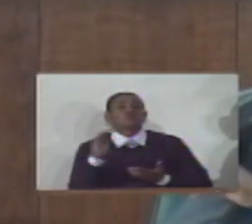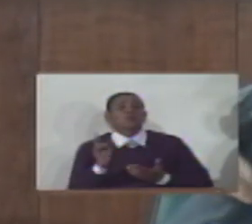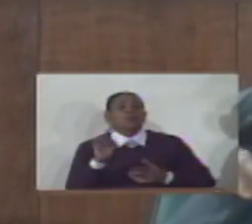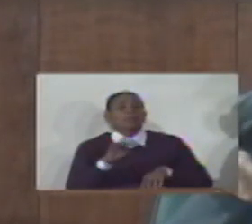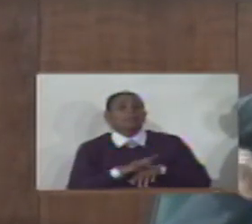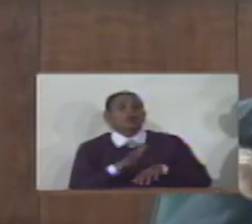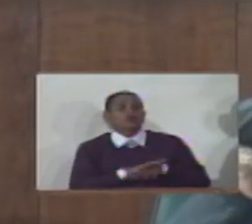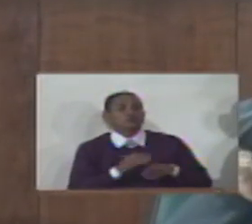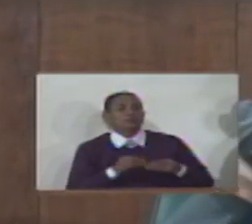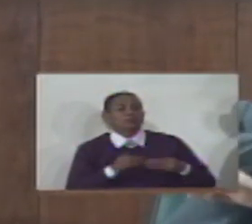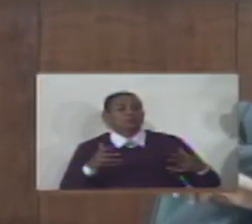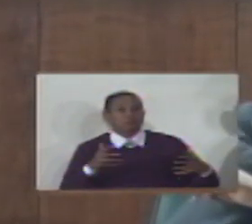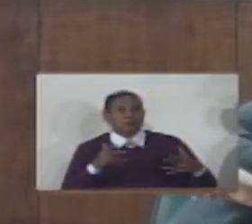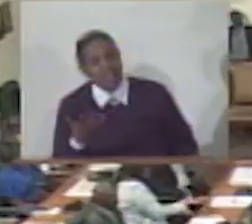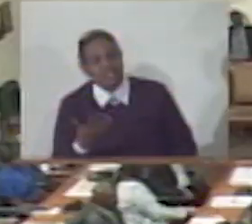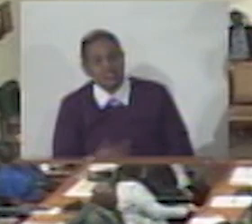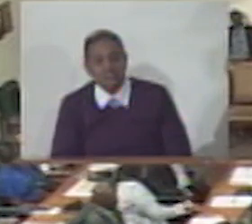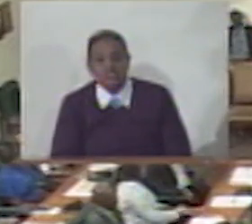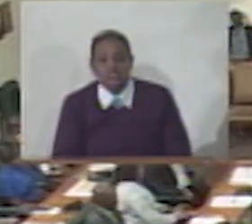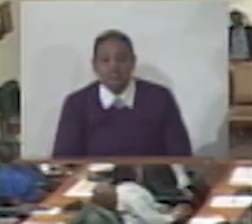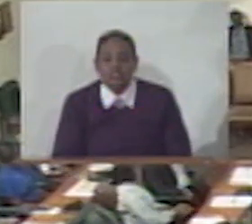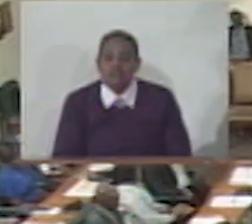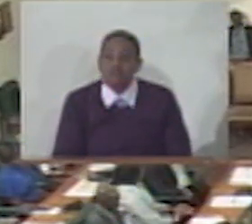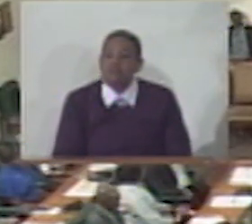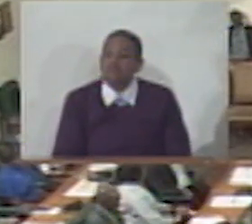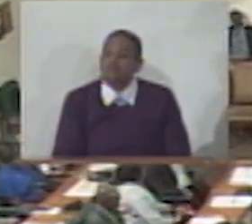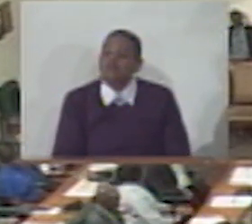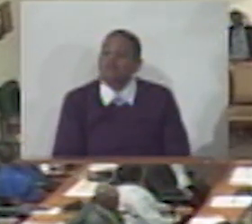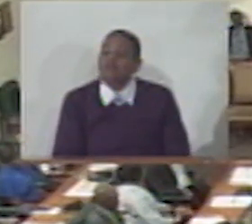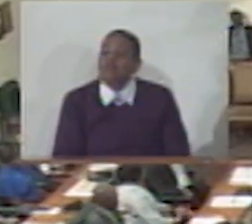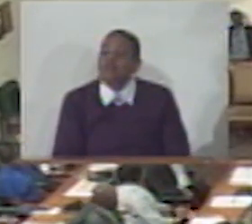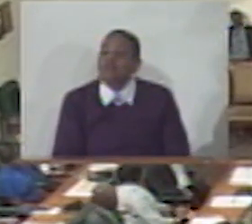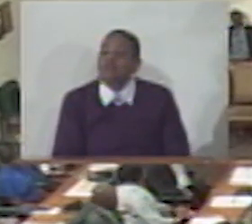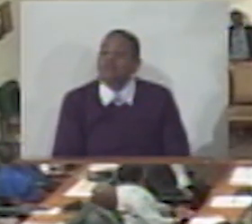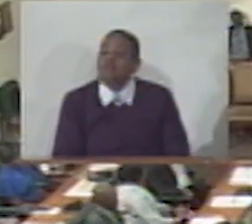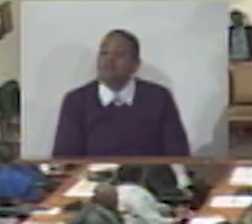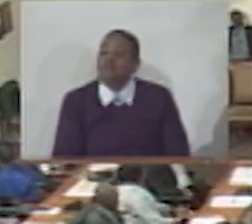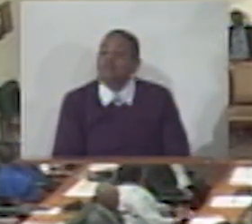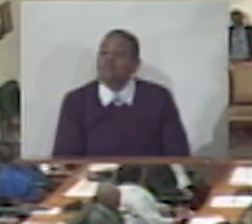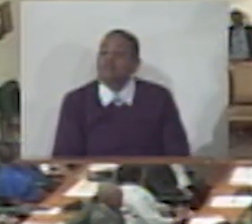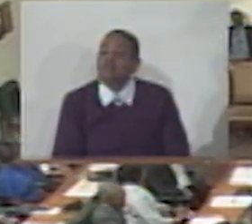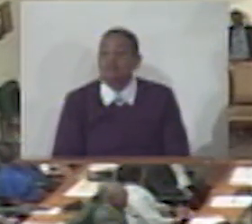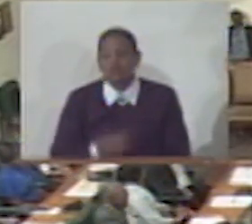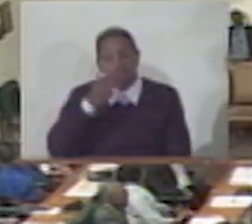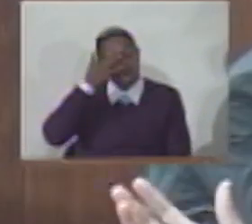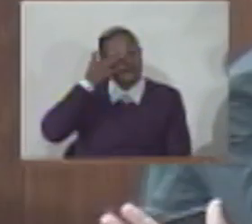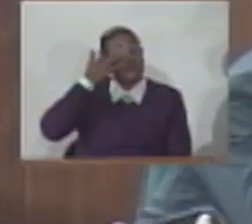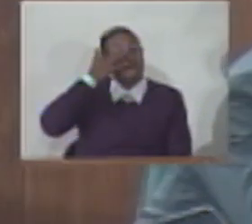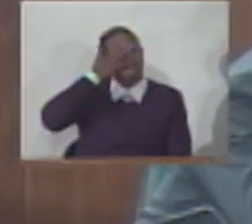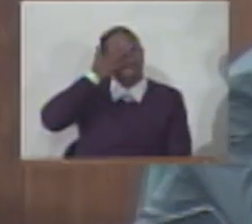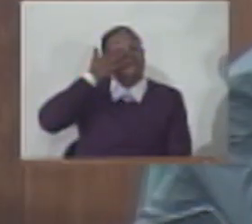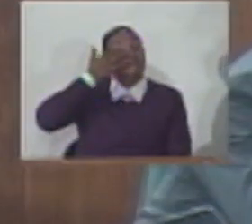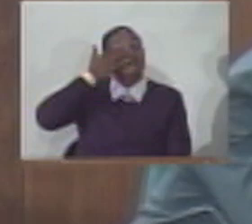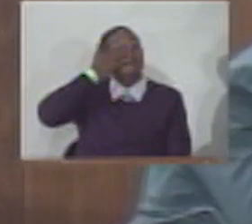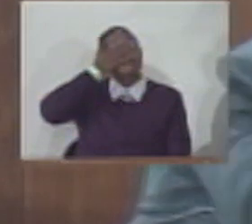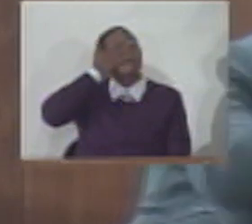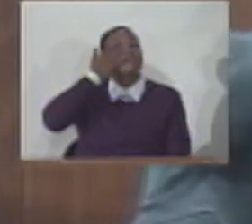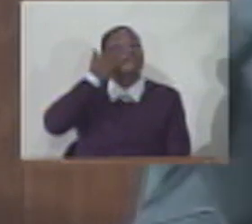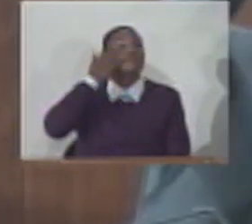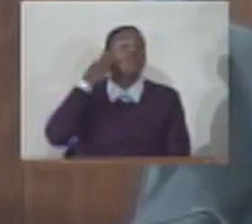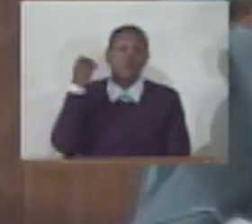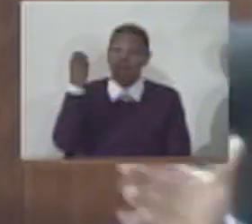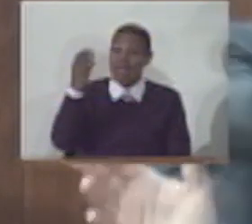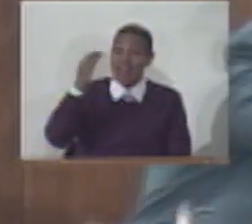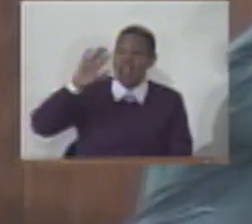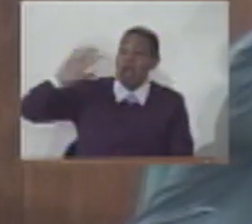period ending in February 2020. It will be implemented by the National Works Agency in partnership with the National Solid Waste Management Authority